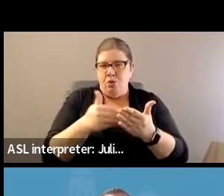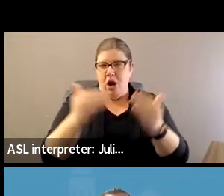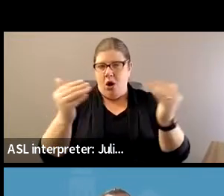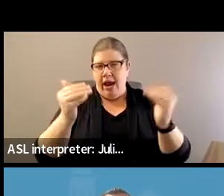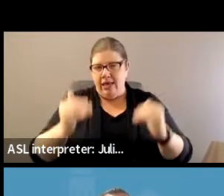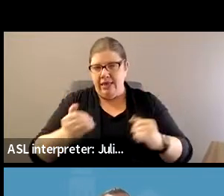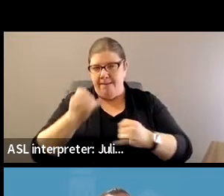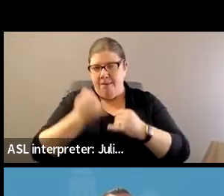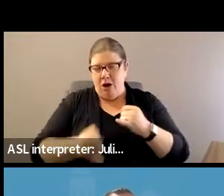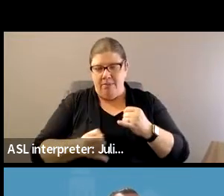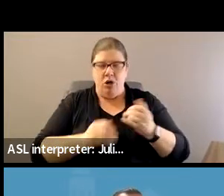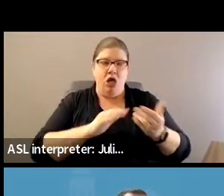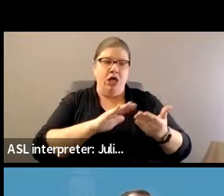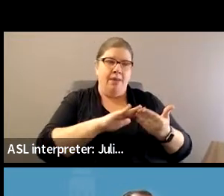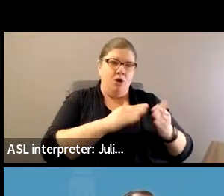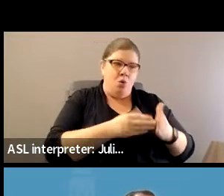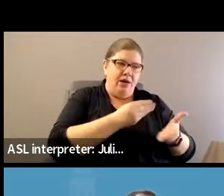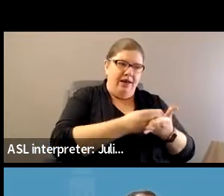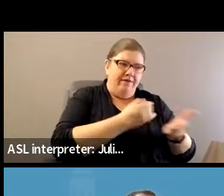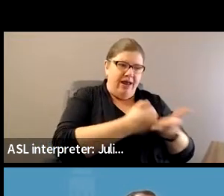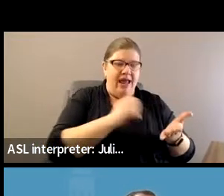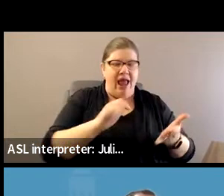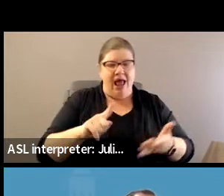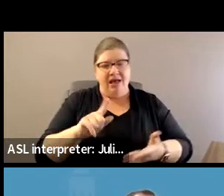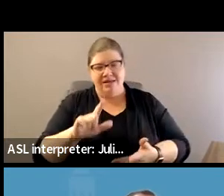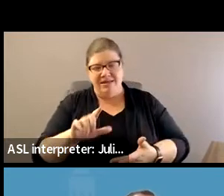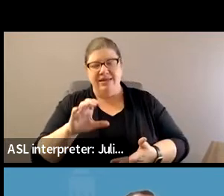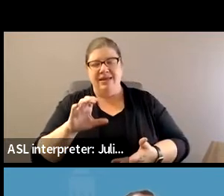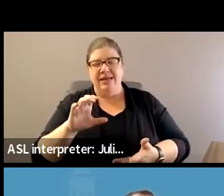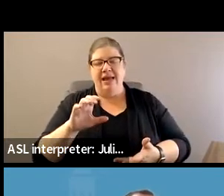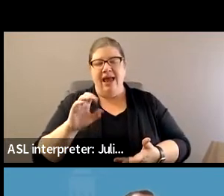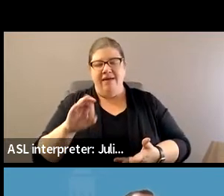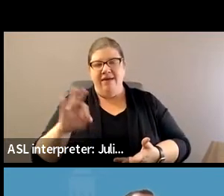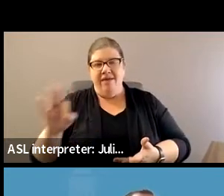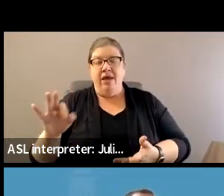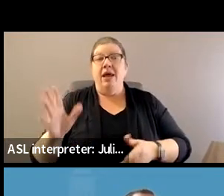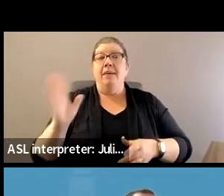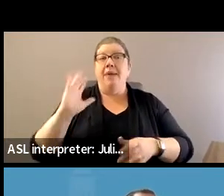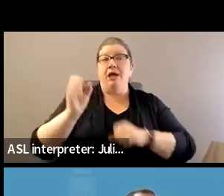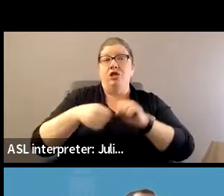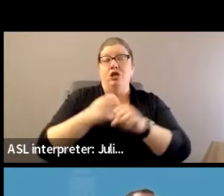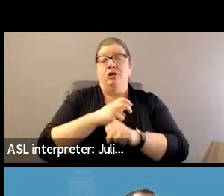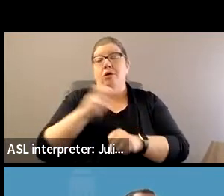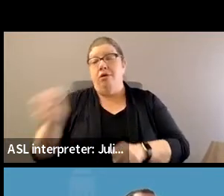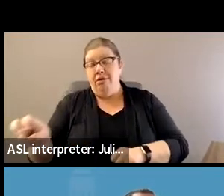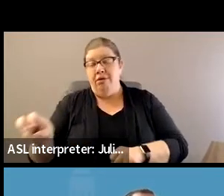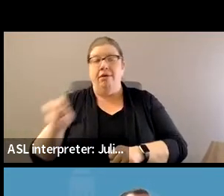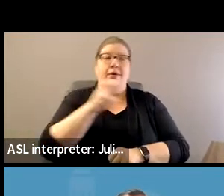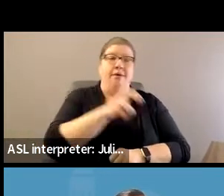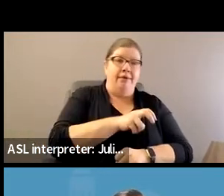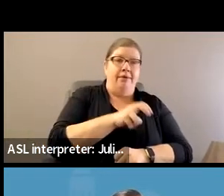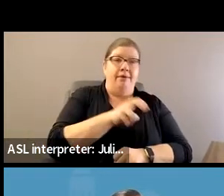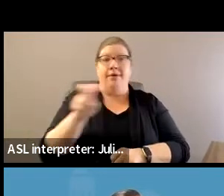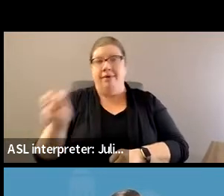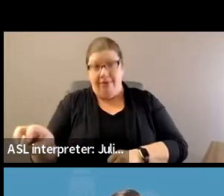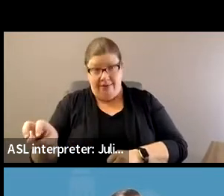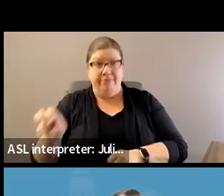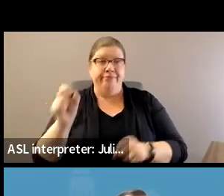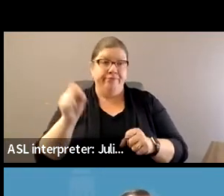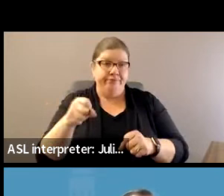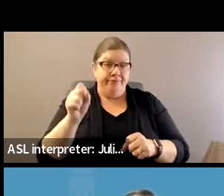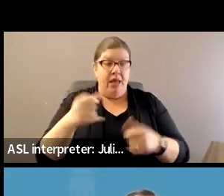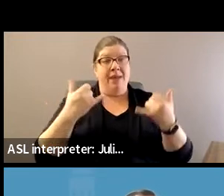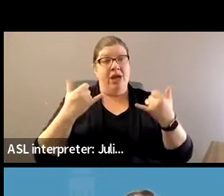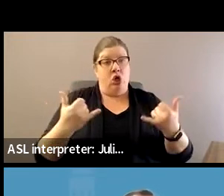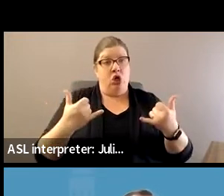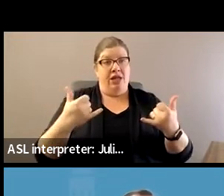community funded and or LCFF. We have in past years bounced out and then bounced back in. Currently